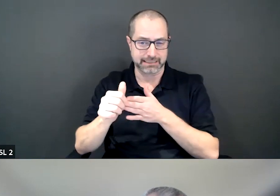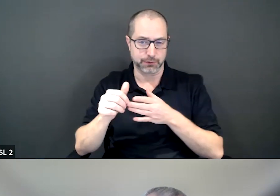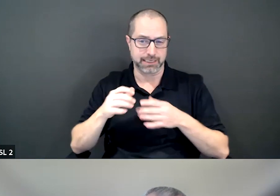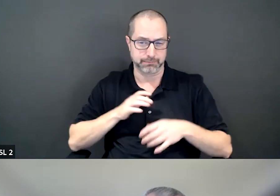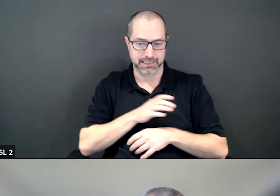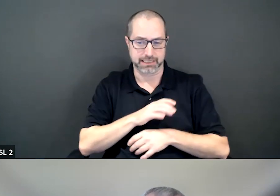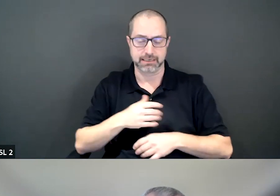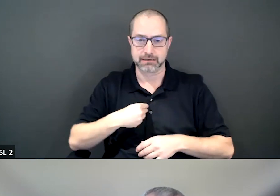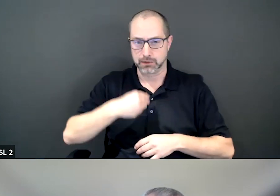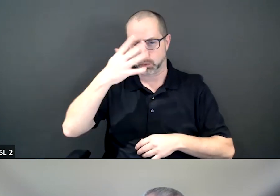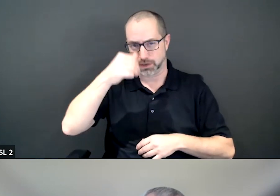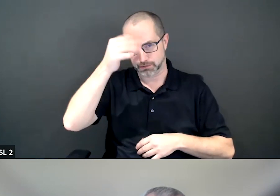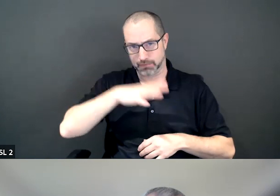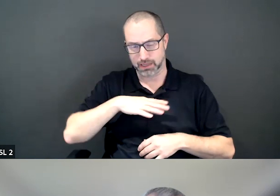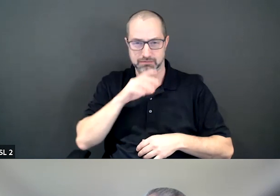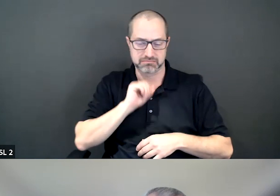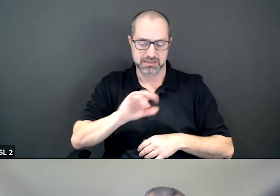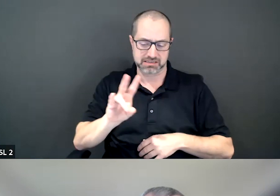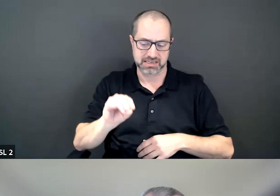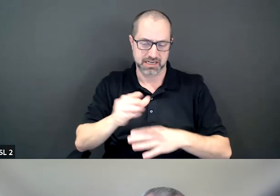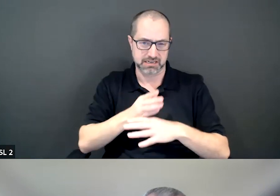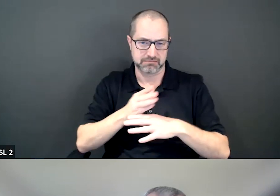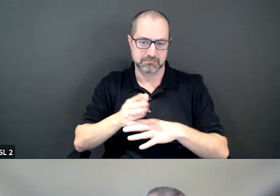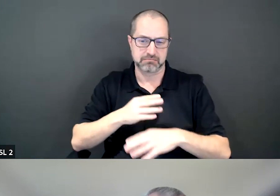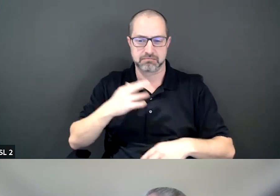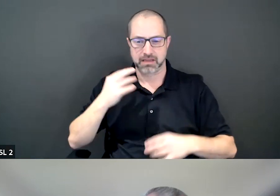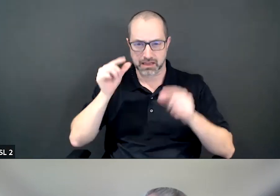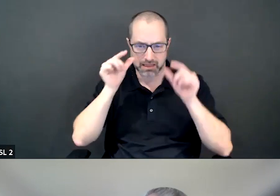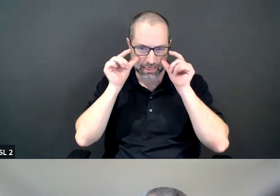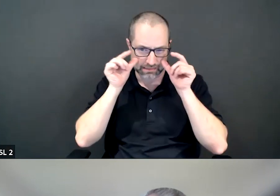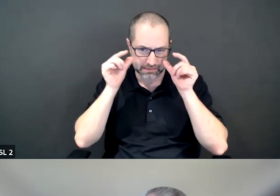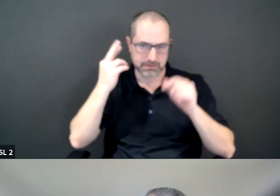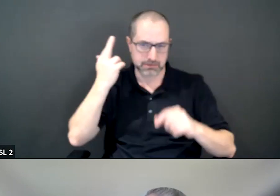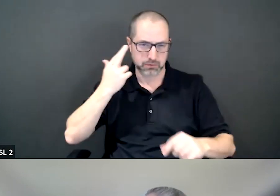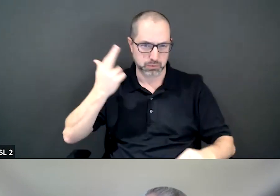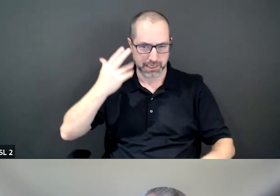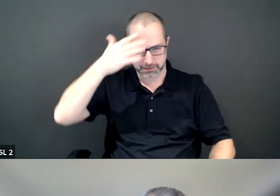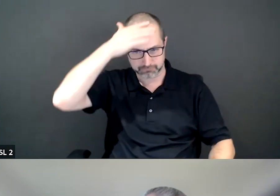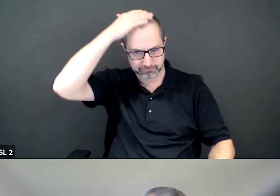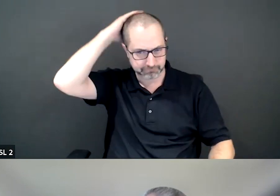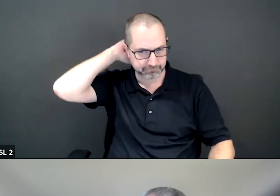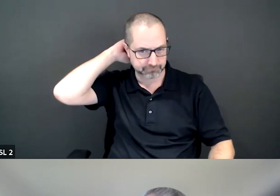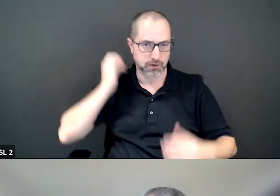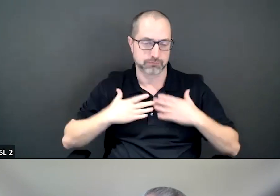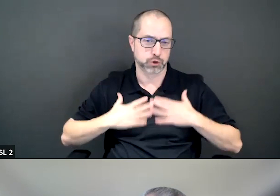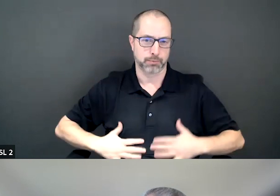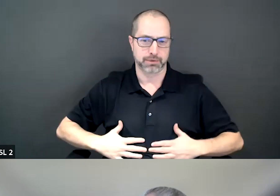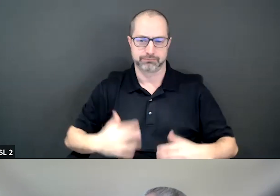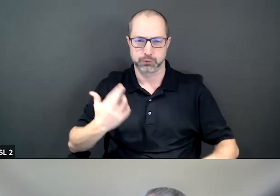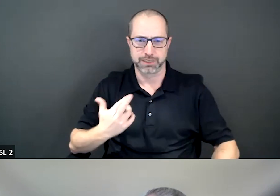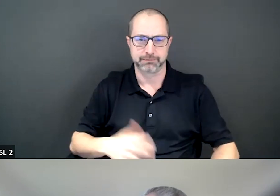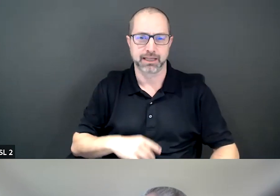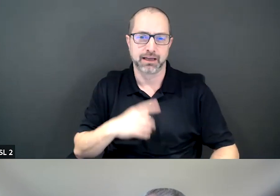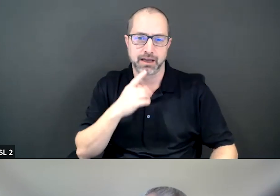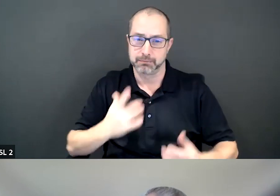old. I have glasses and a gray top. I'm so pleased to be with everyone today at the end of an exciting,